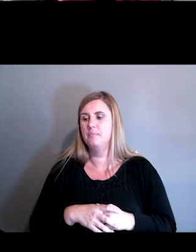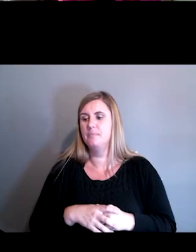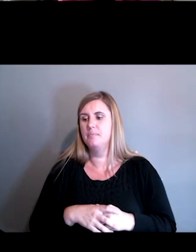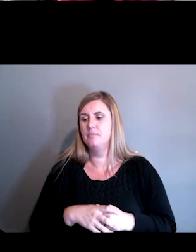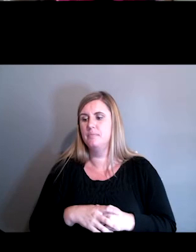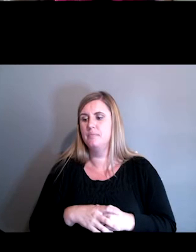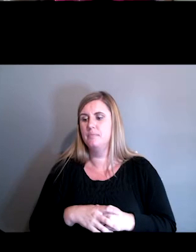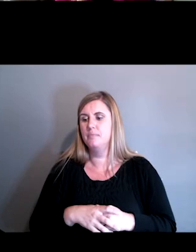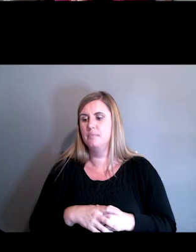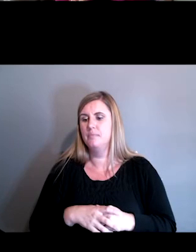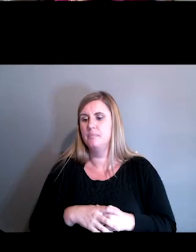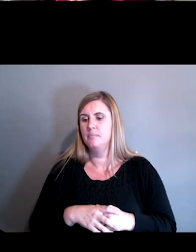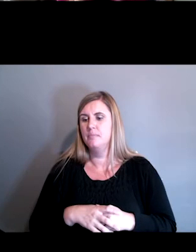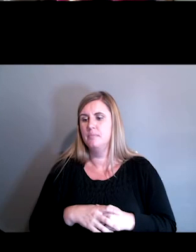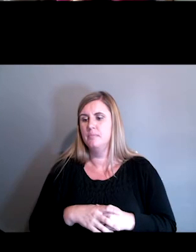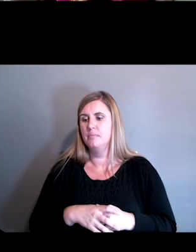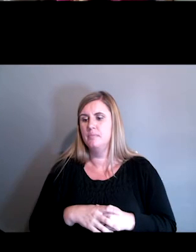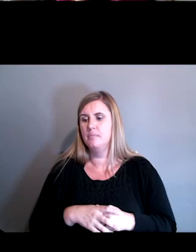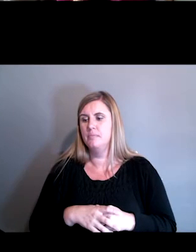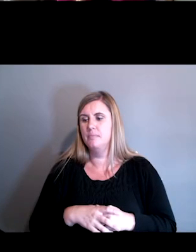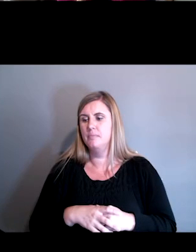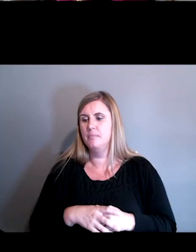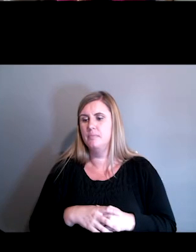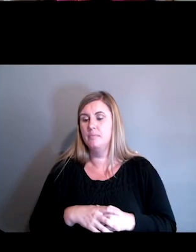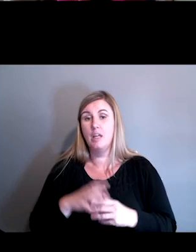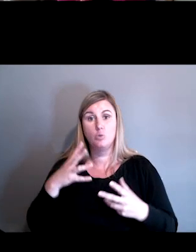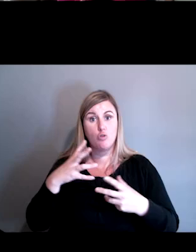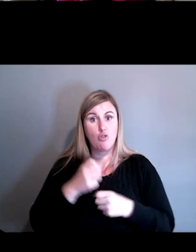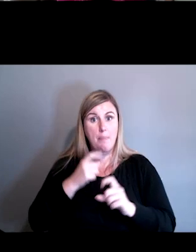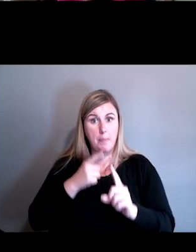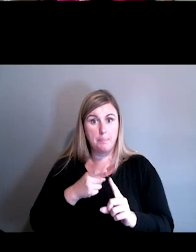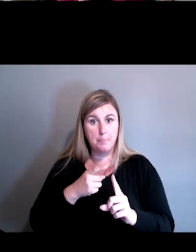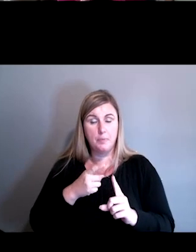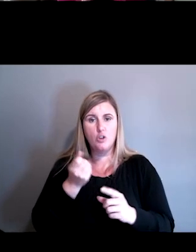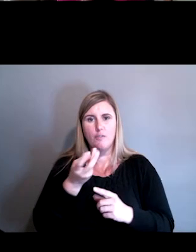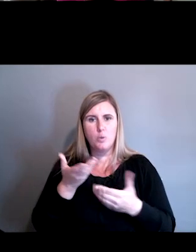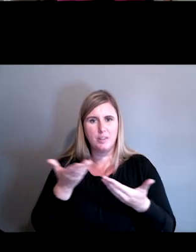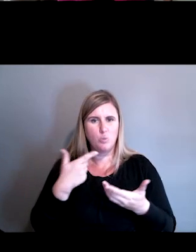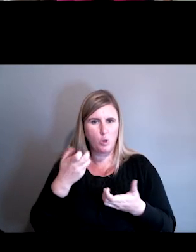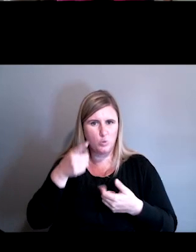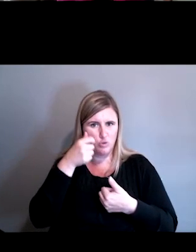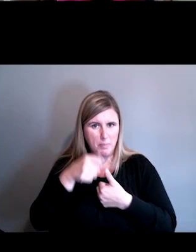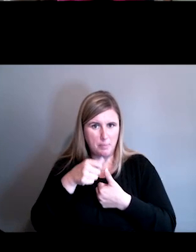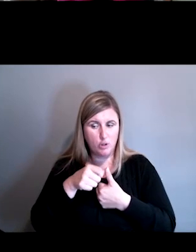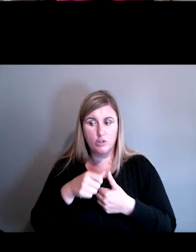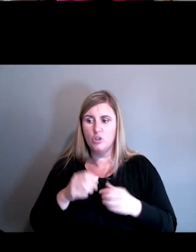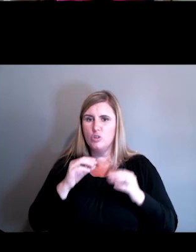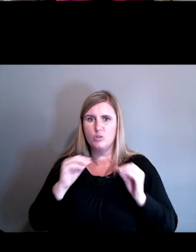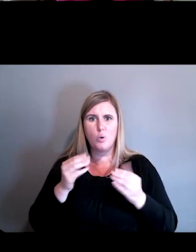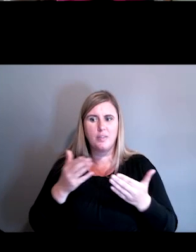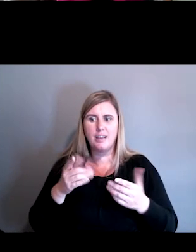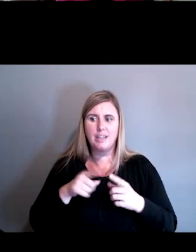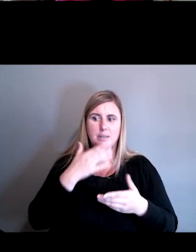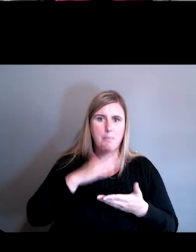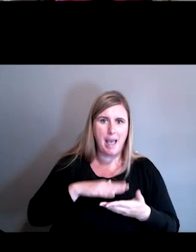So as we wrap up here, there are a few things we want you to remember. There are no such things as bad kids. We have to remember that behavior